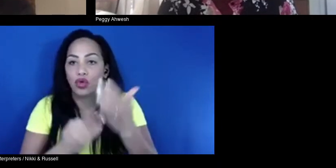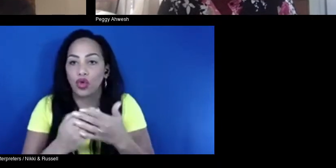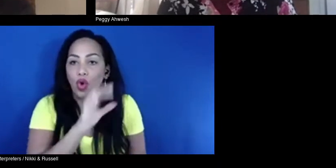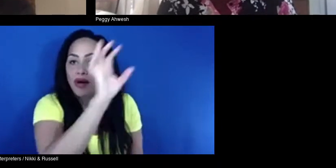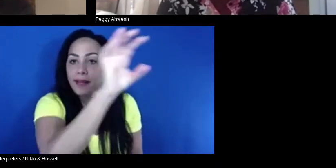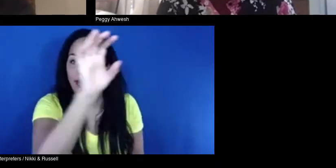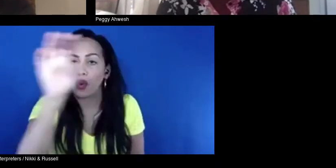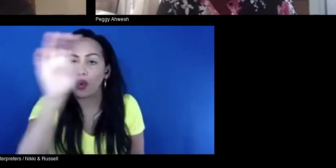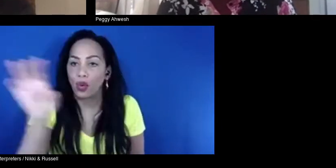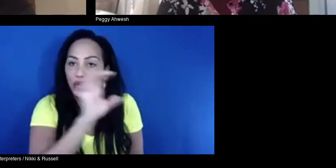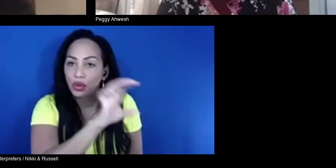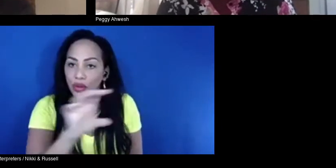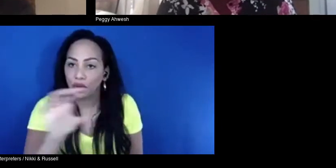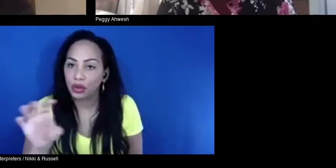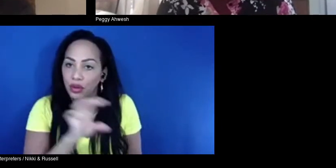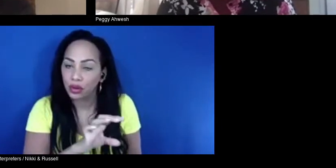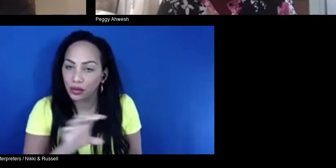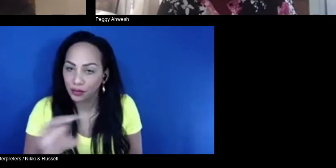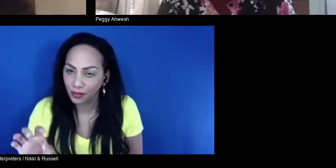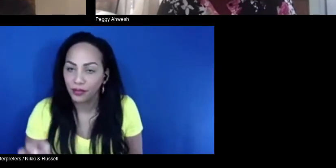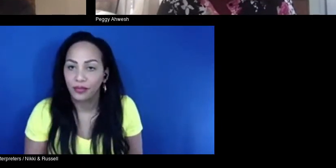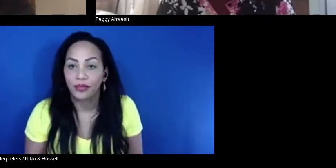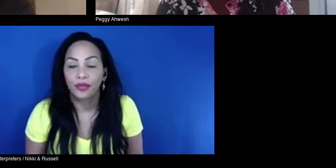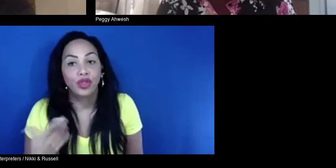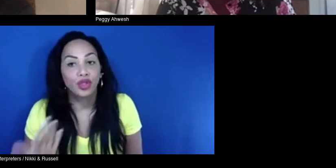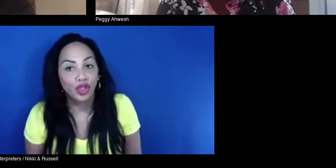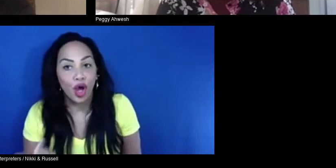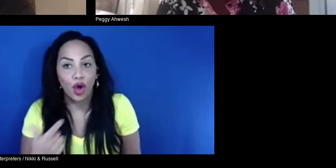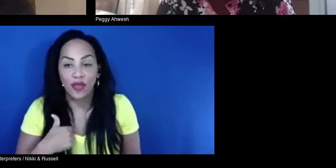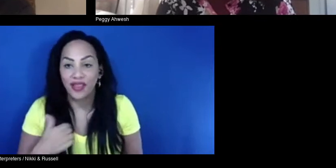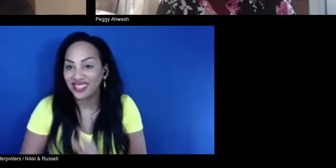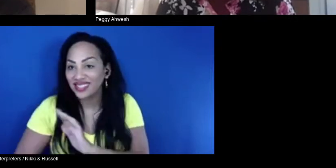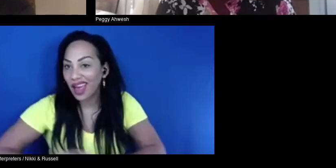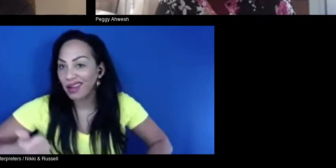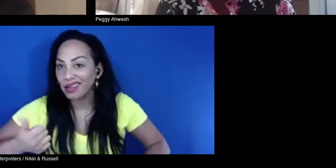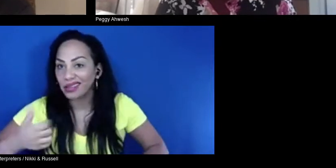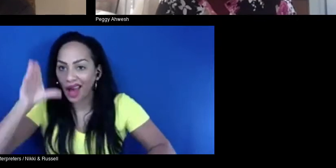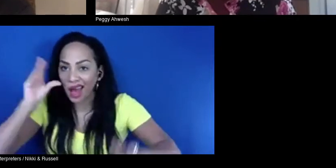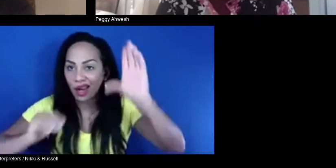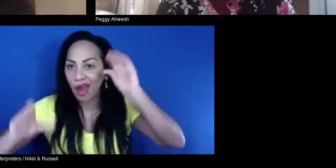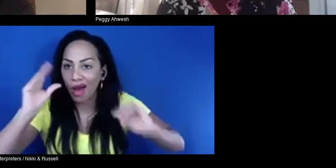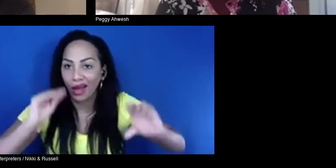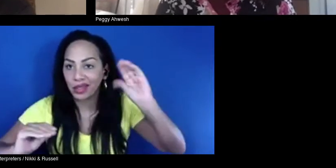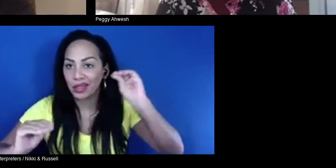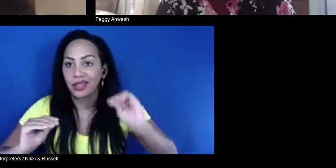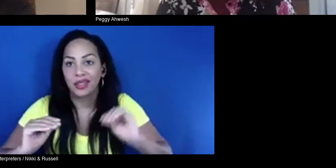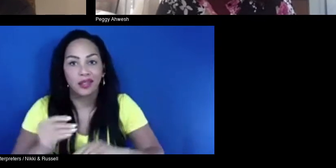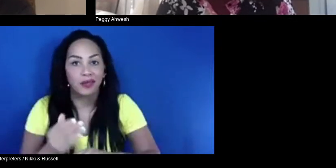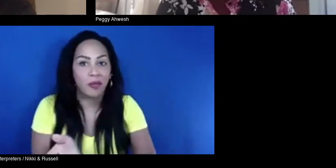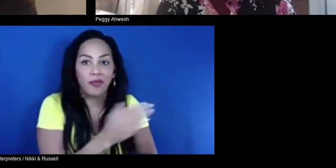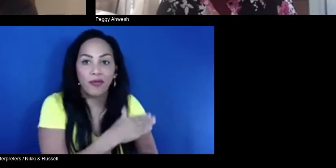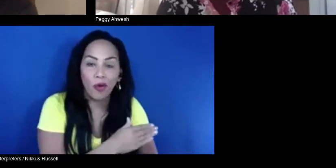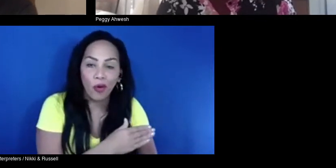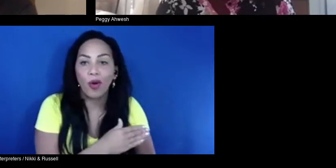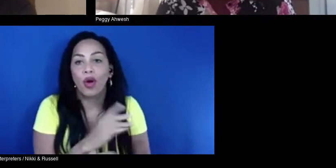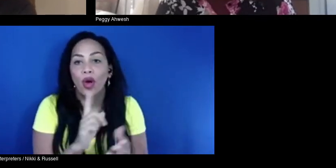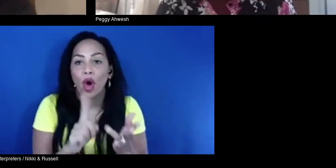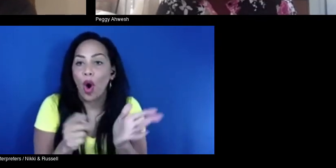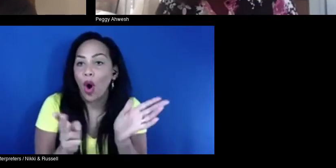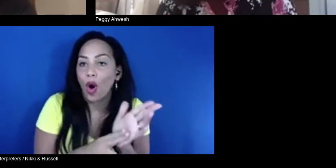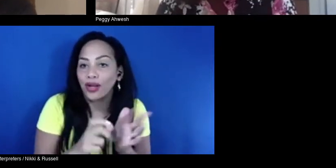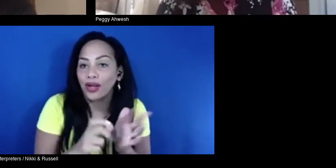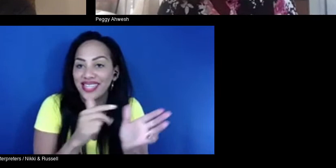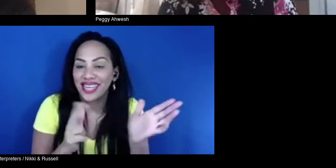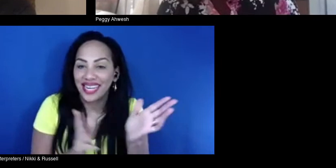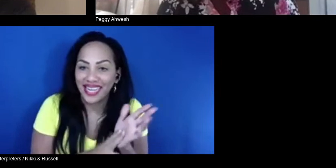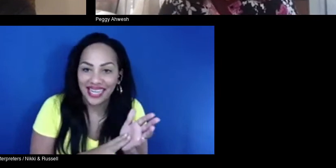brought the techniques of improvisation and all the stuff I'd learned from like Ondine and Warhol and Jack Smith. And I